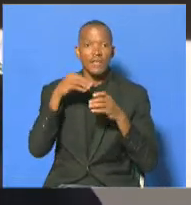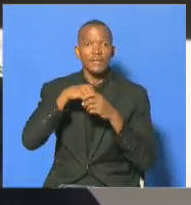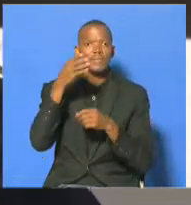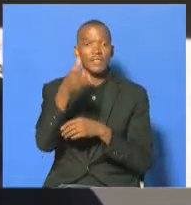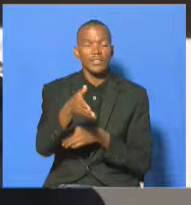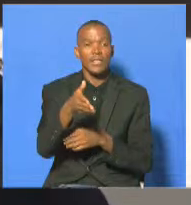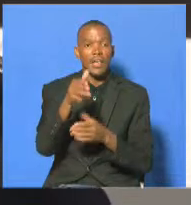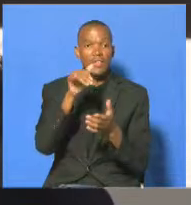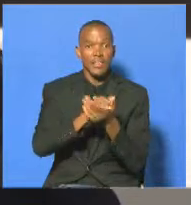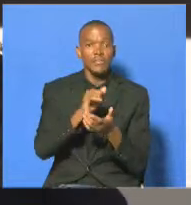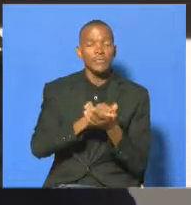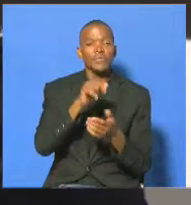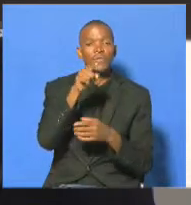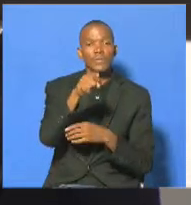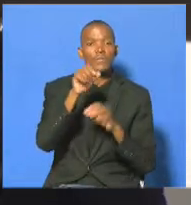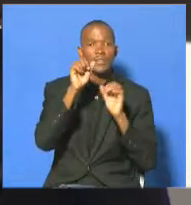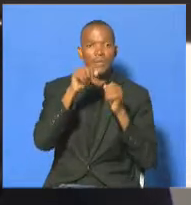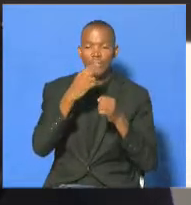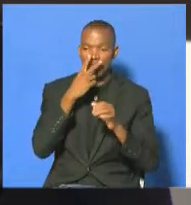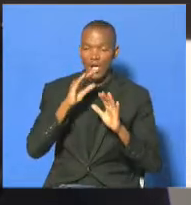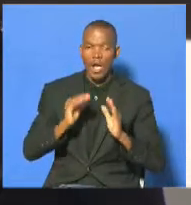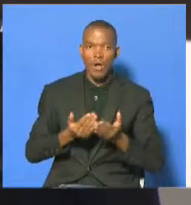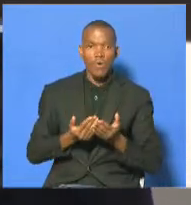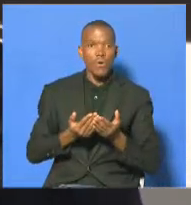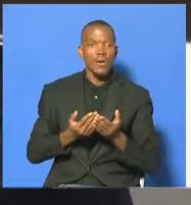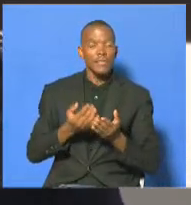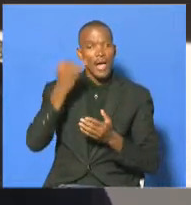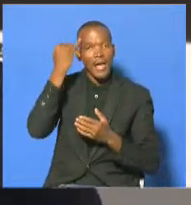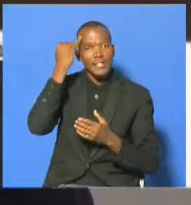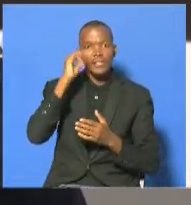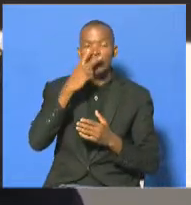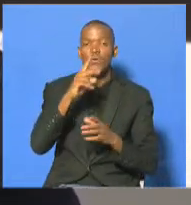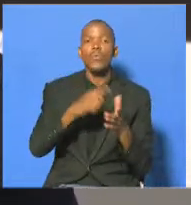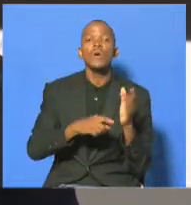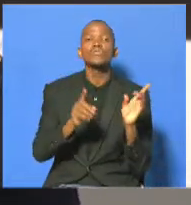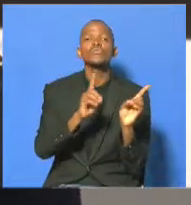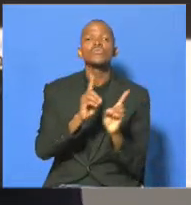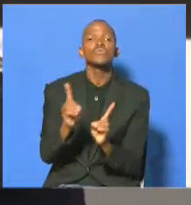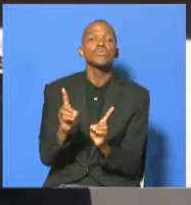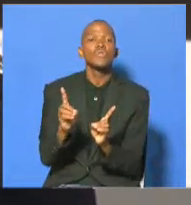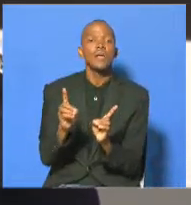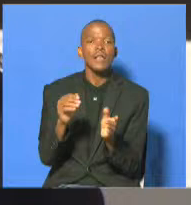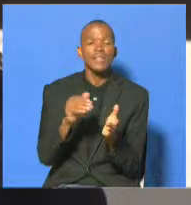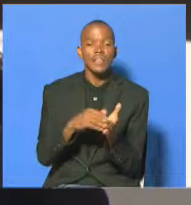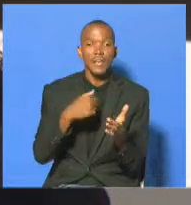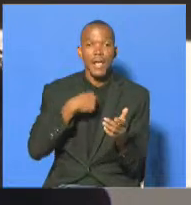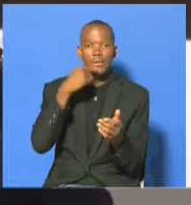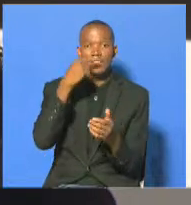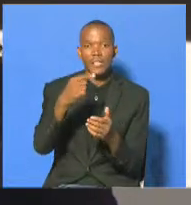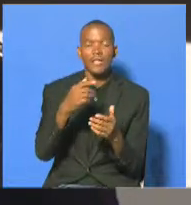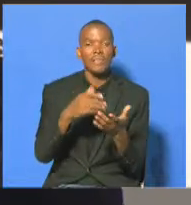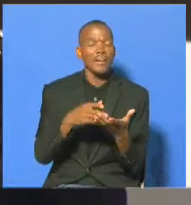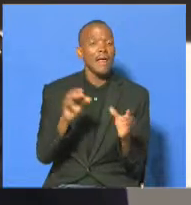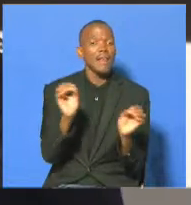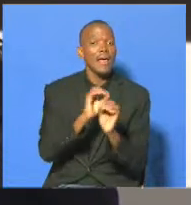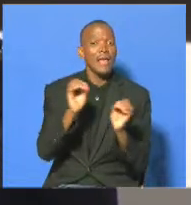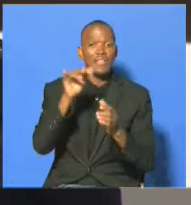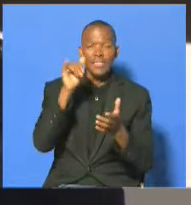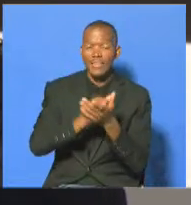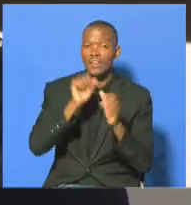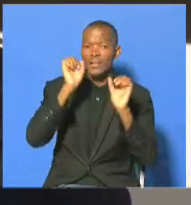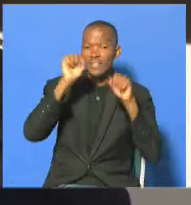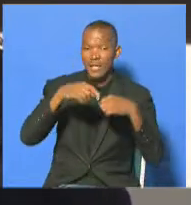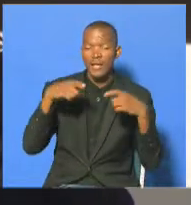ya gore maikaelelo ke gore go te go dirwe jang ba gaetso. Mme ke re ga gona sepe se puso e ka se